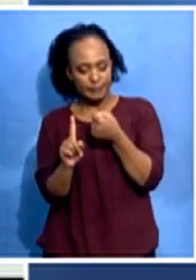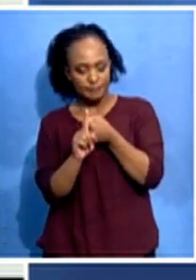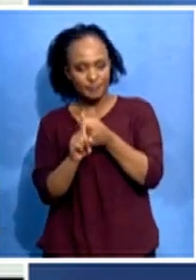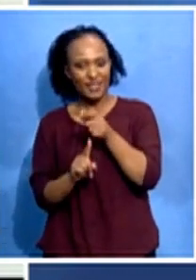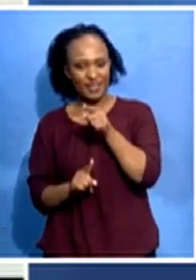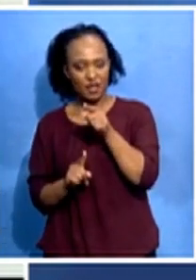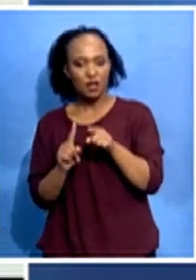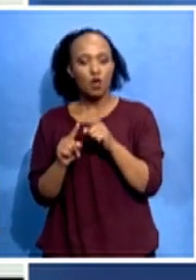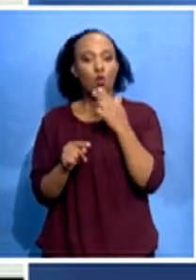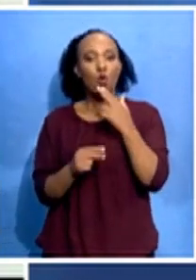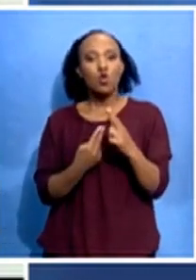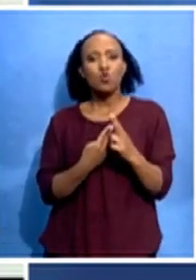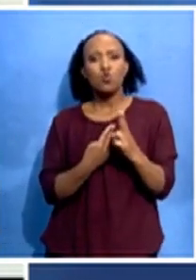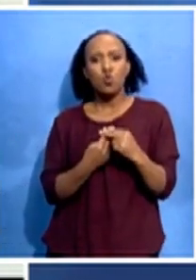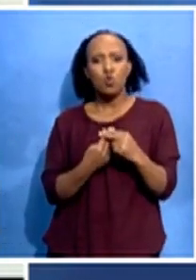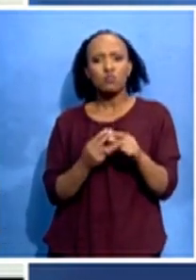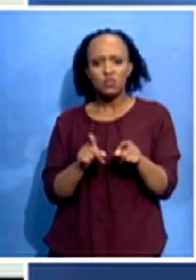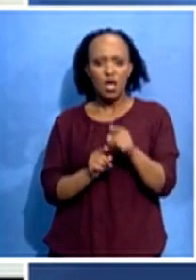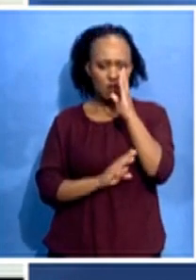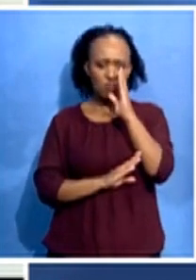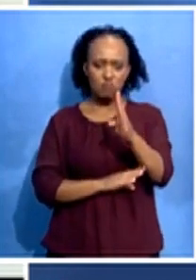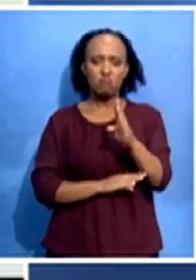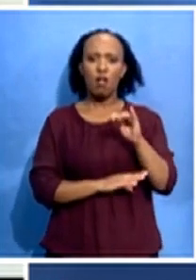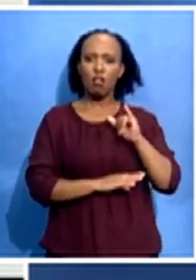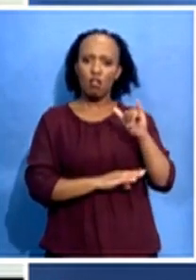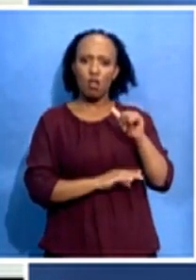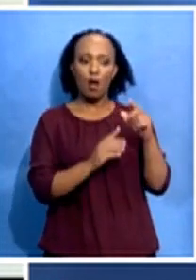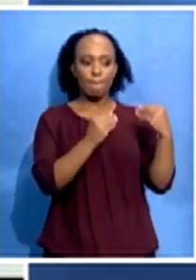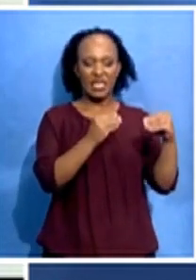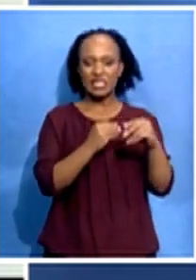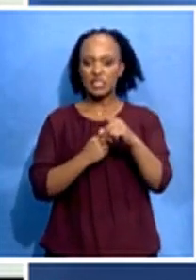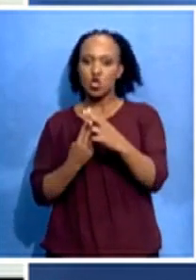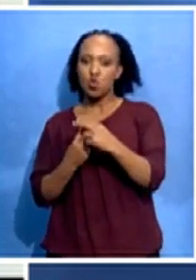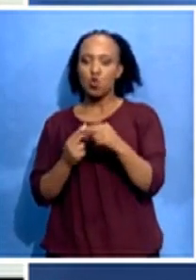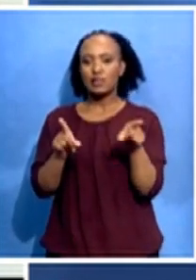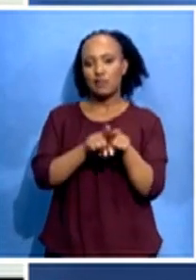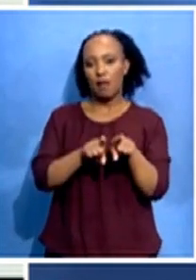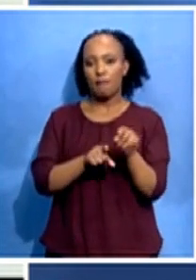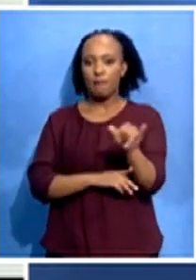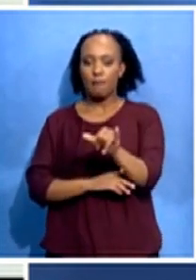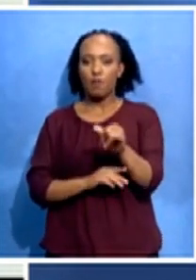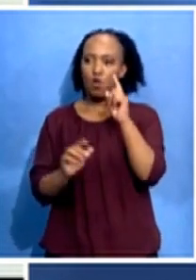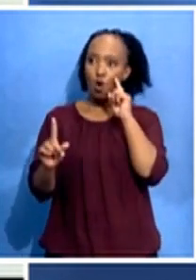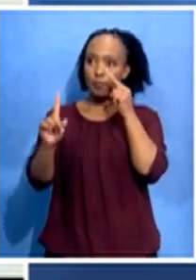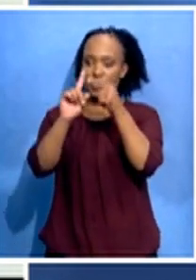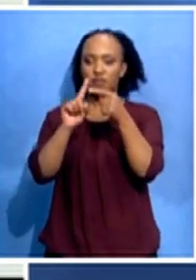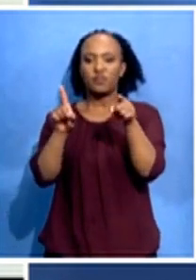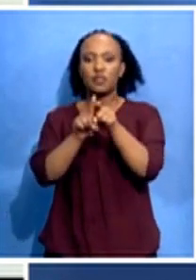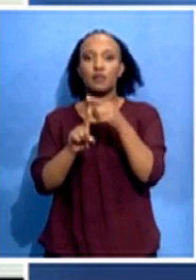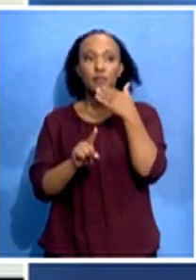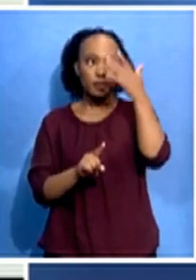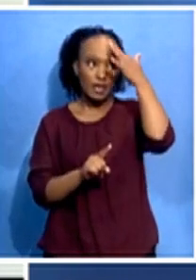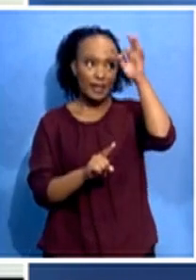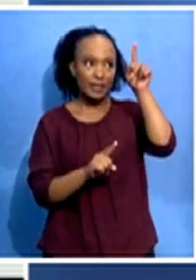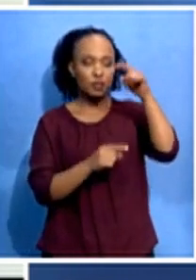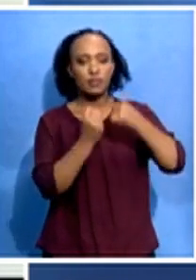same page as business in regard to those noble objectives. Government needs to support us in terms of infrastructure. And that's why I'm saying